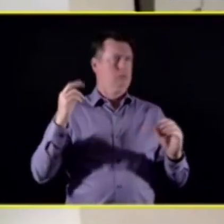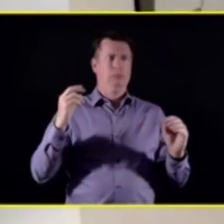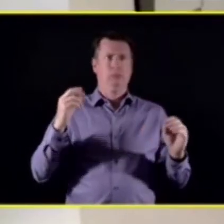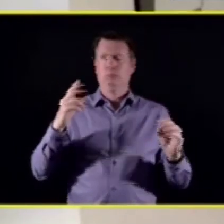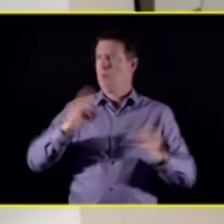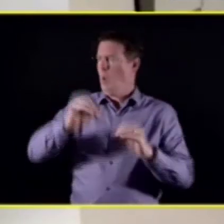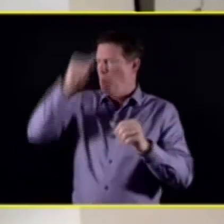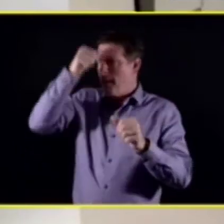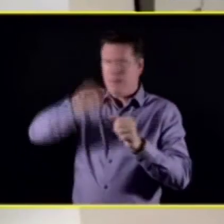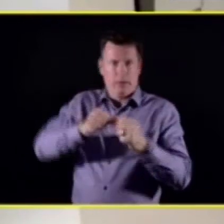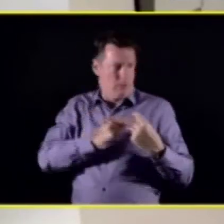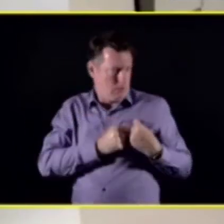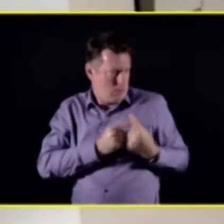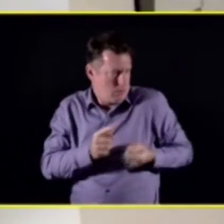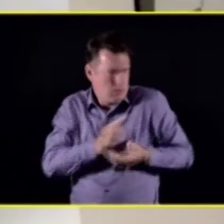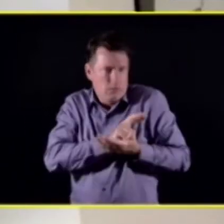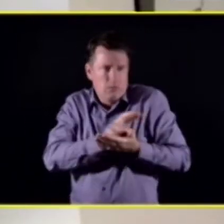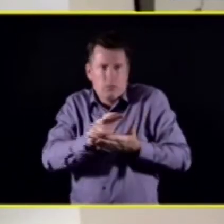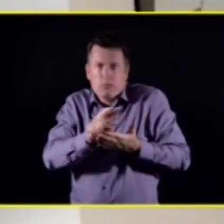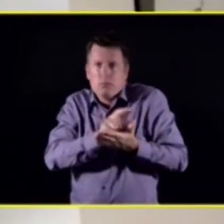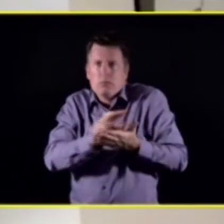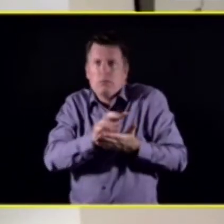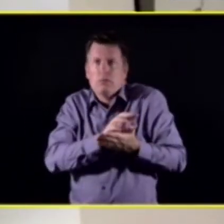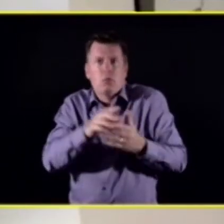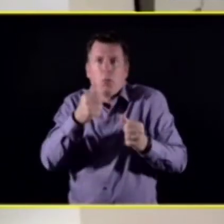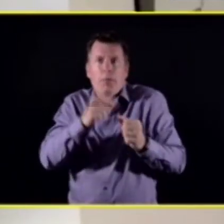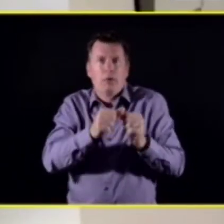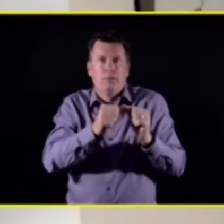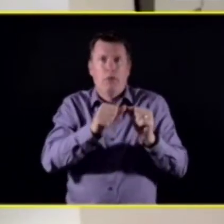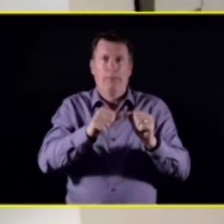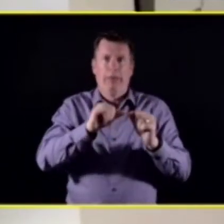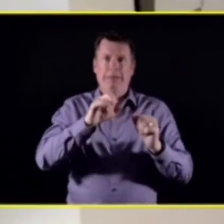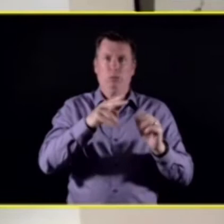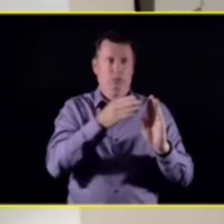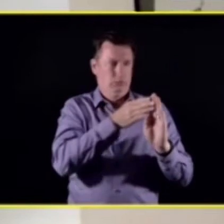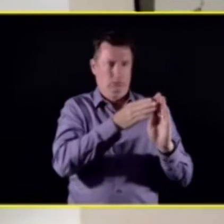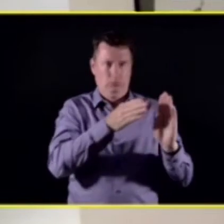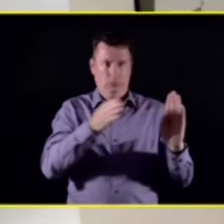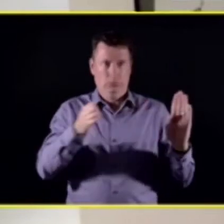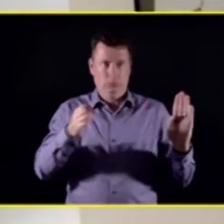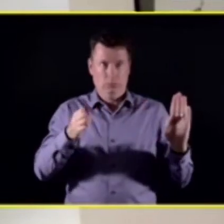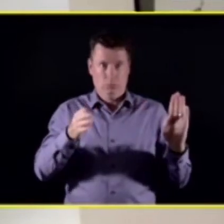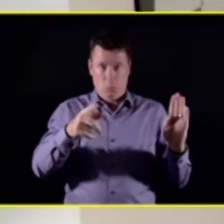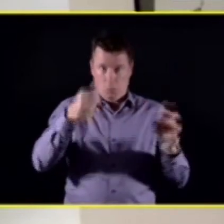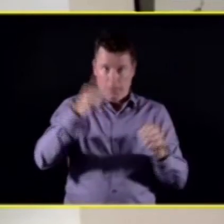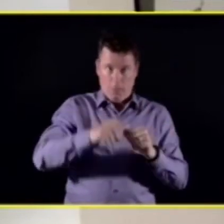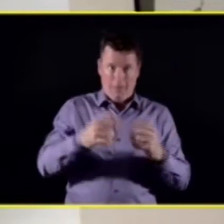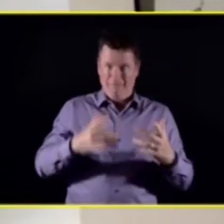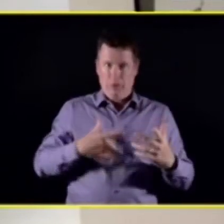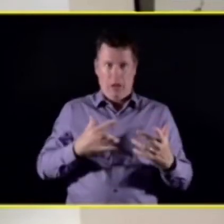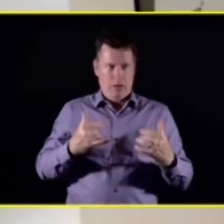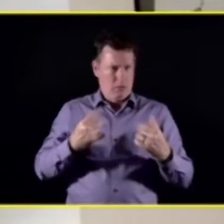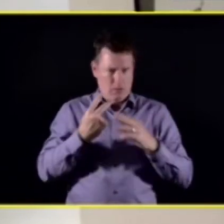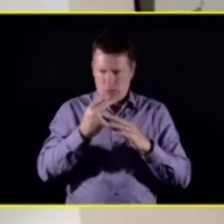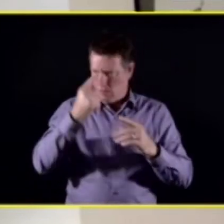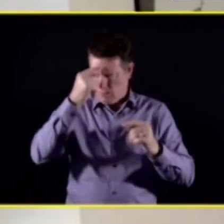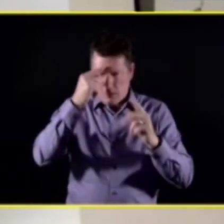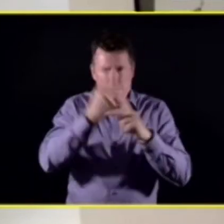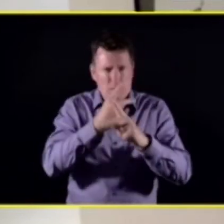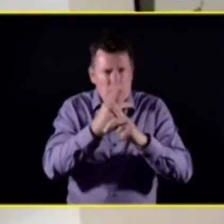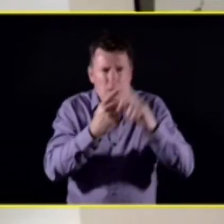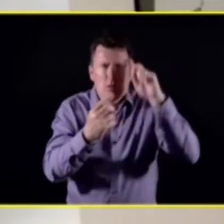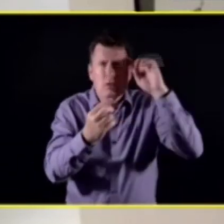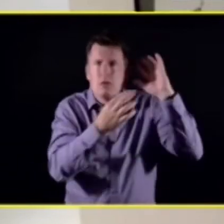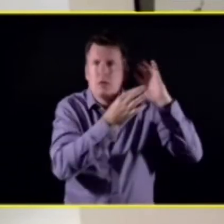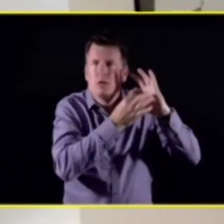that together, and what was the process of getting back to your home like? I was on a phone call with my son,